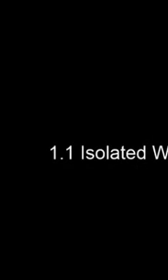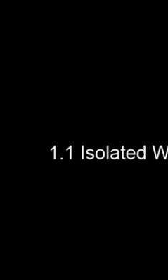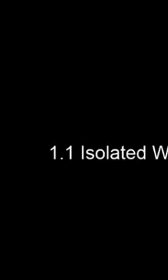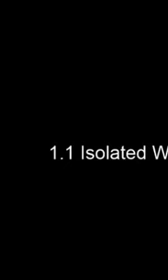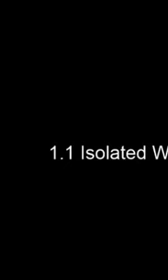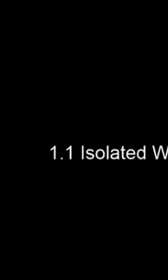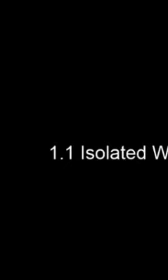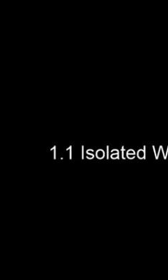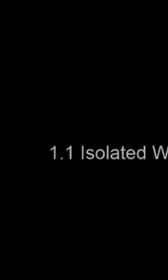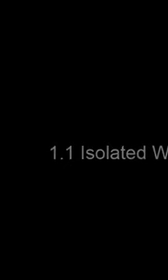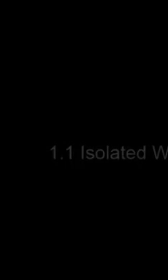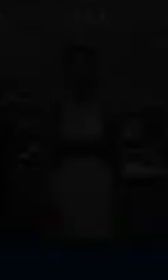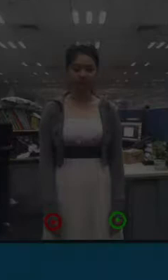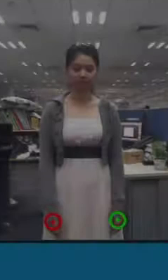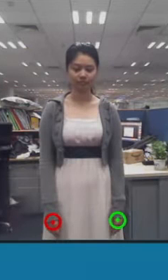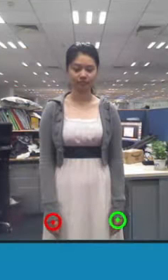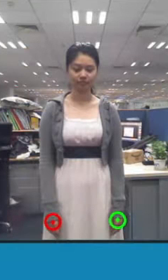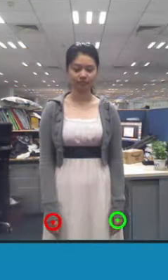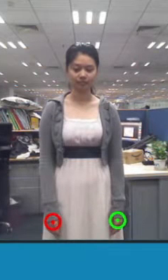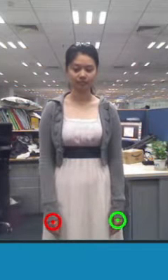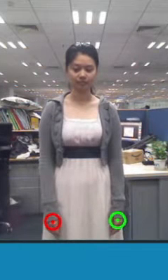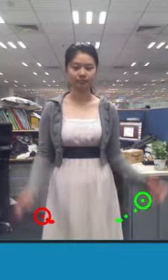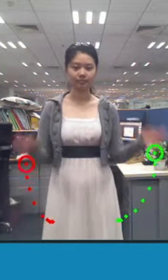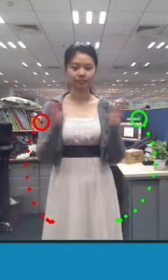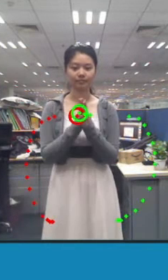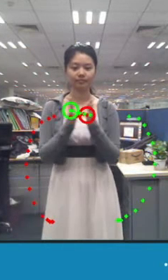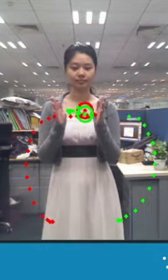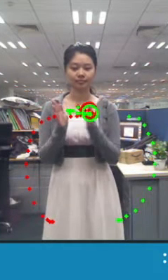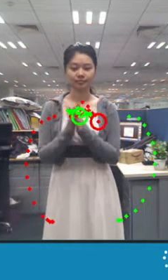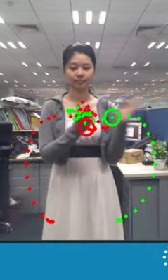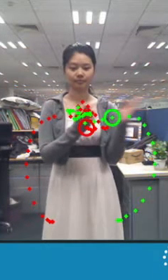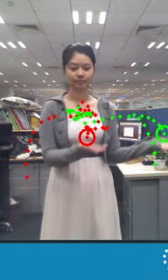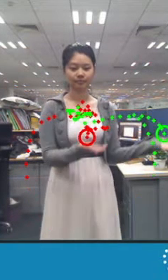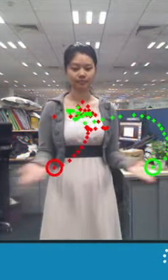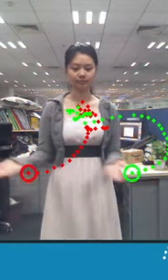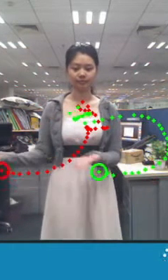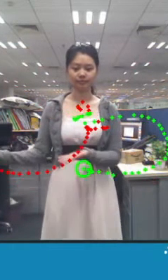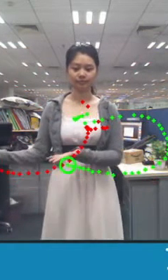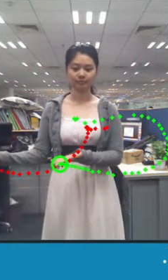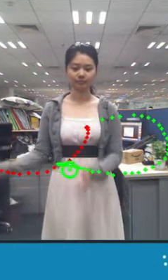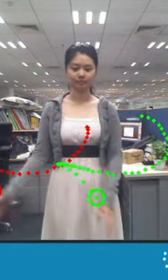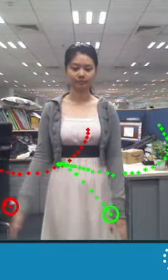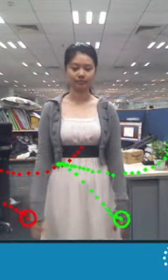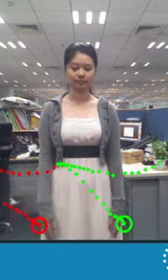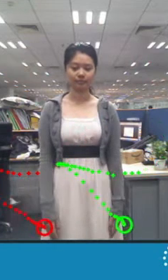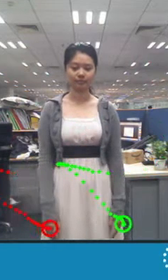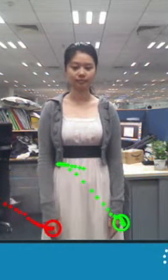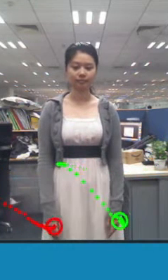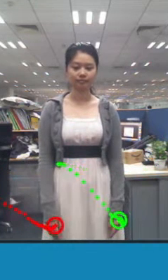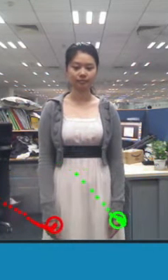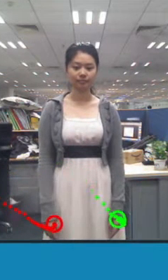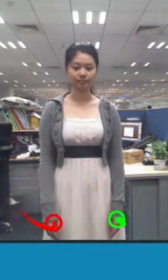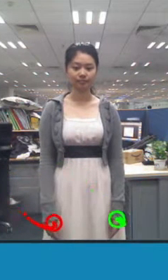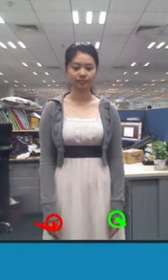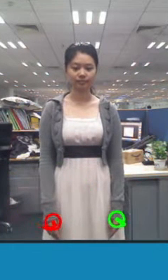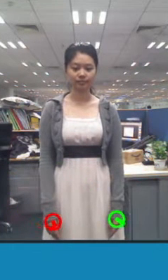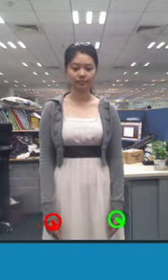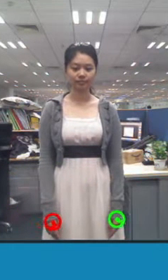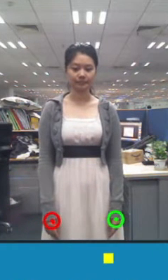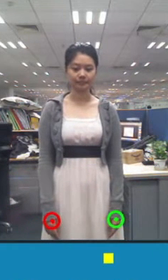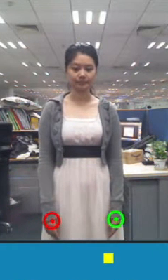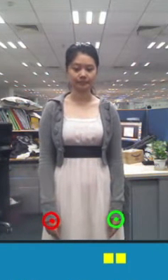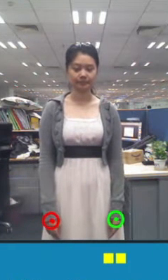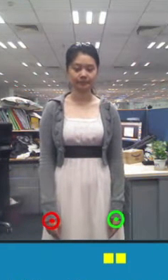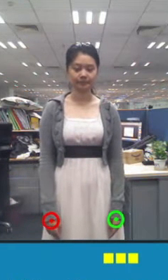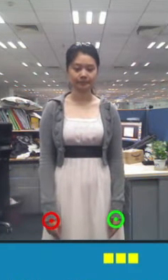show this very quickly just to give you a taste. The first is translation mode, showing how the system can recognize a deaf person producing a sign